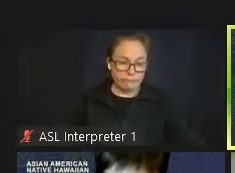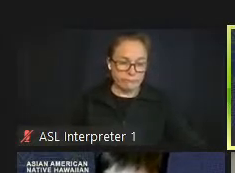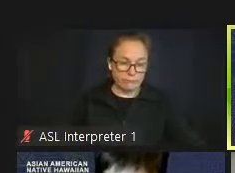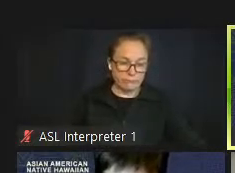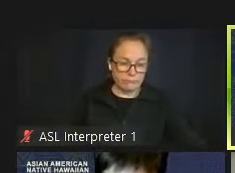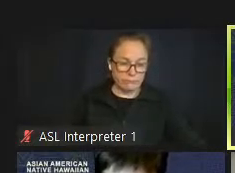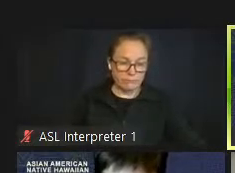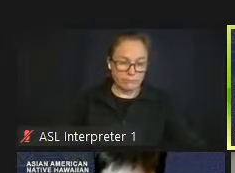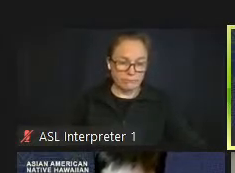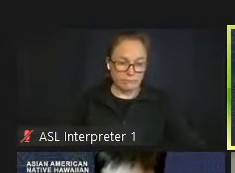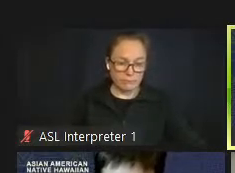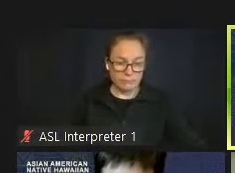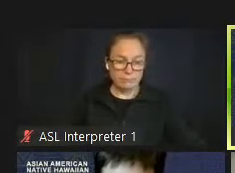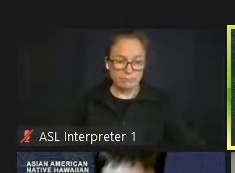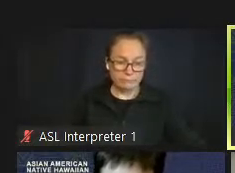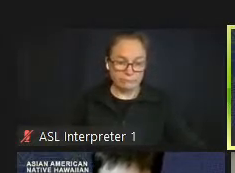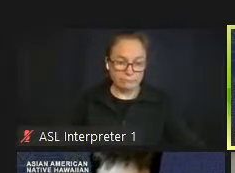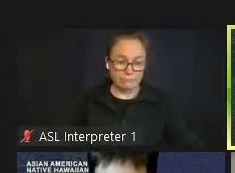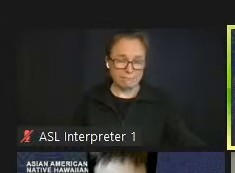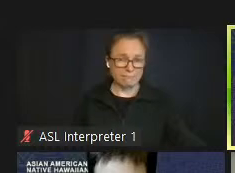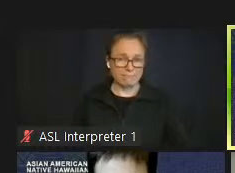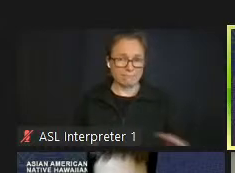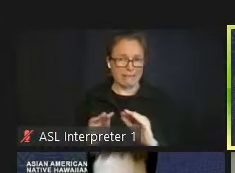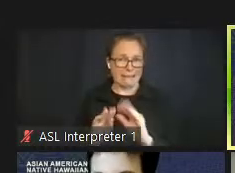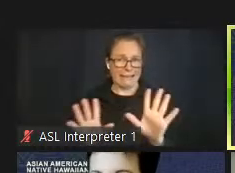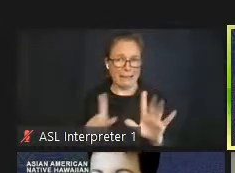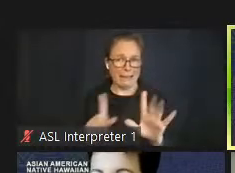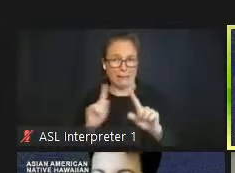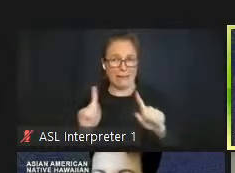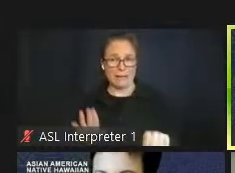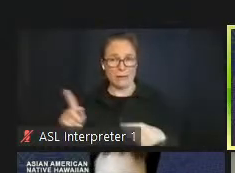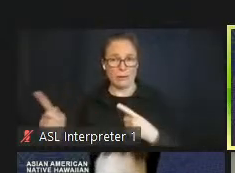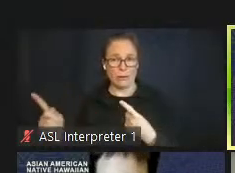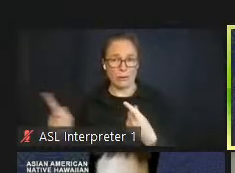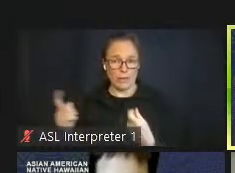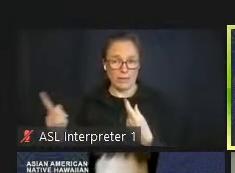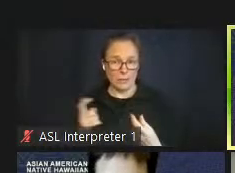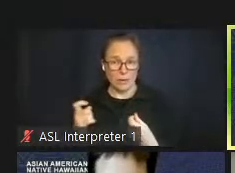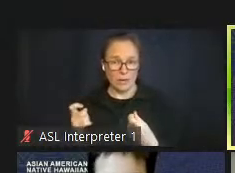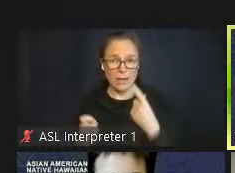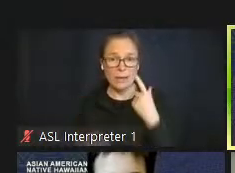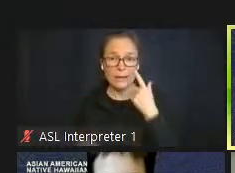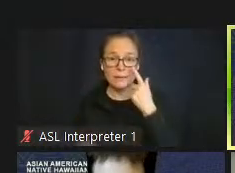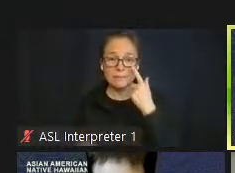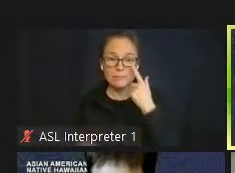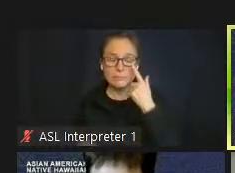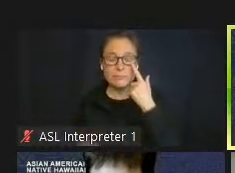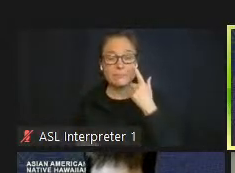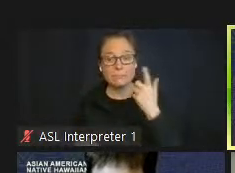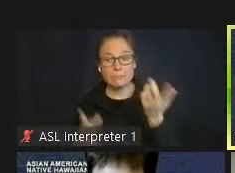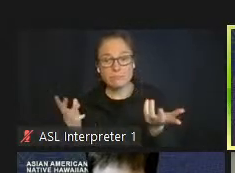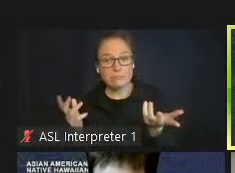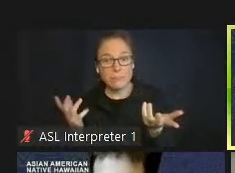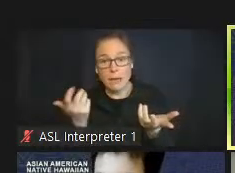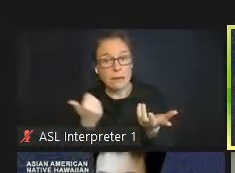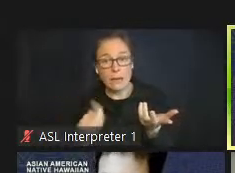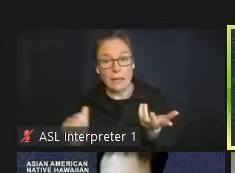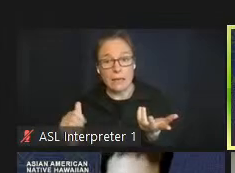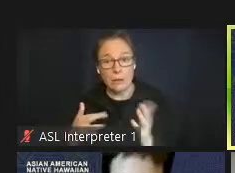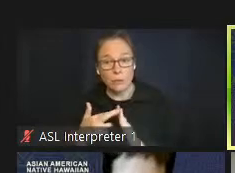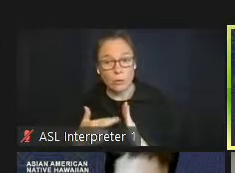I hope that answers your question. So the criteria would be helpful for the committee to weigh in as we get to the public